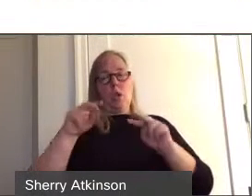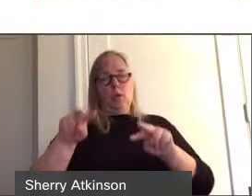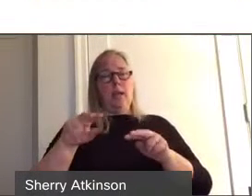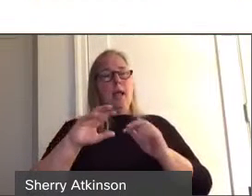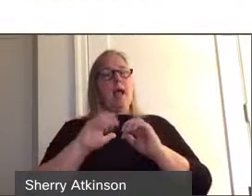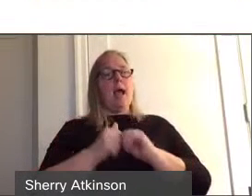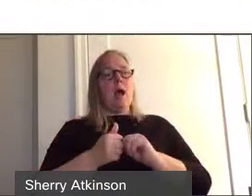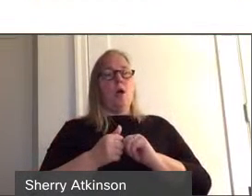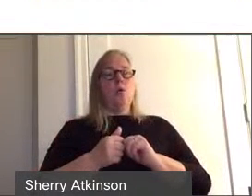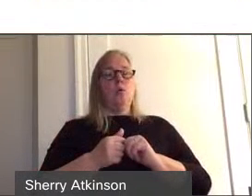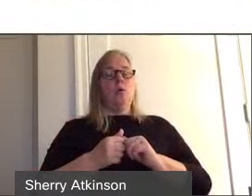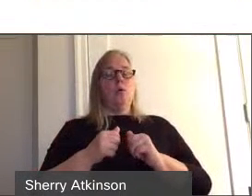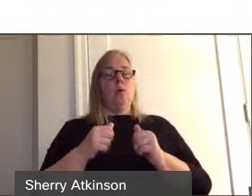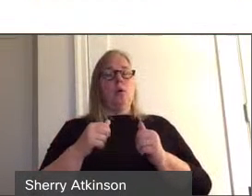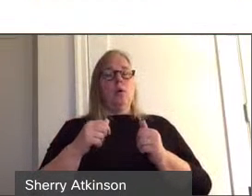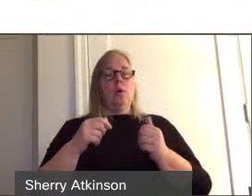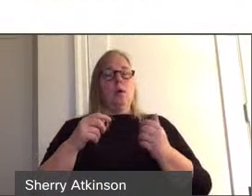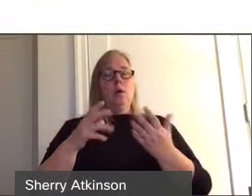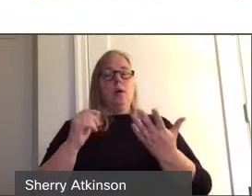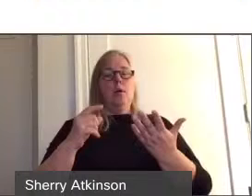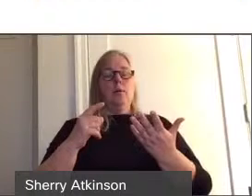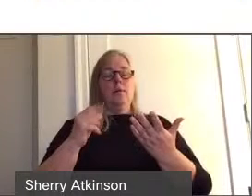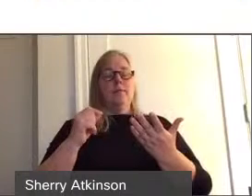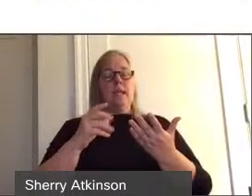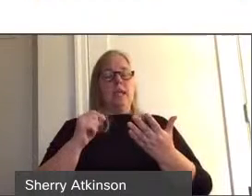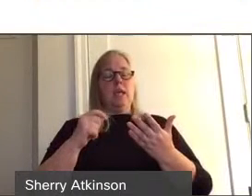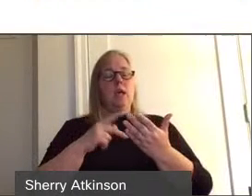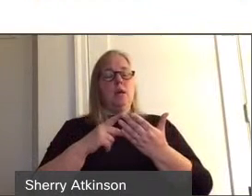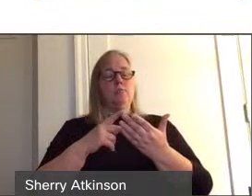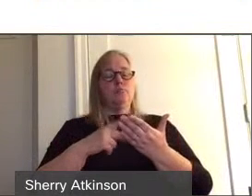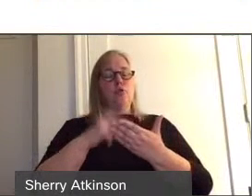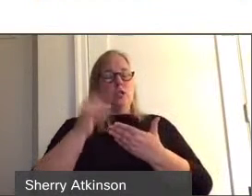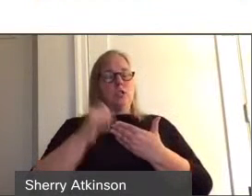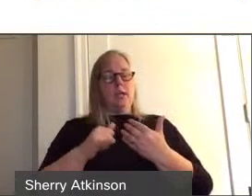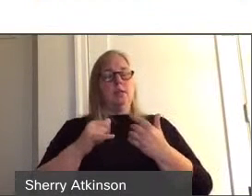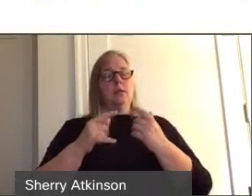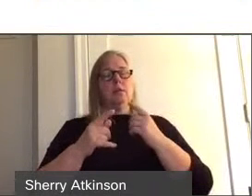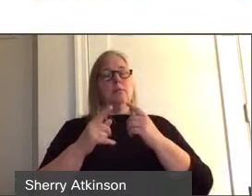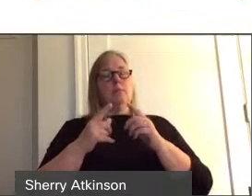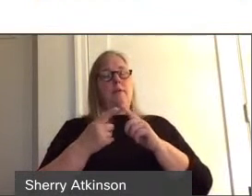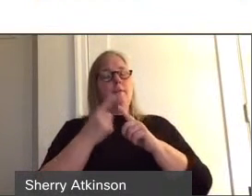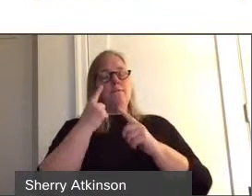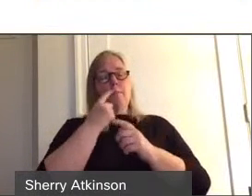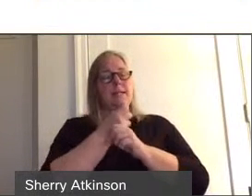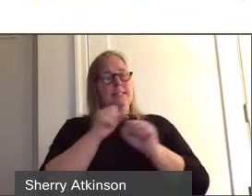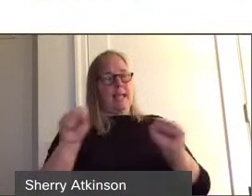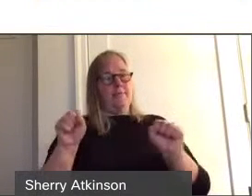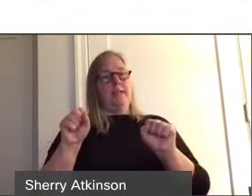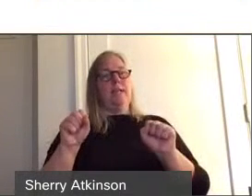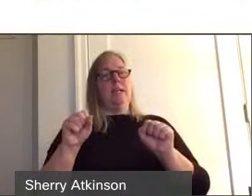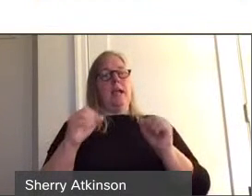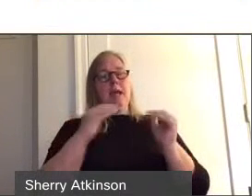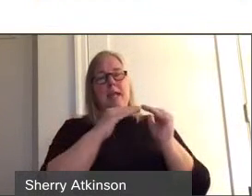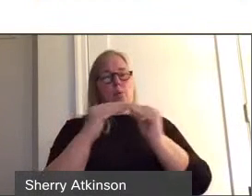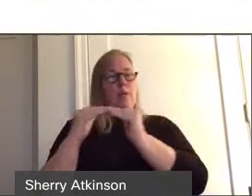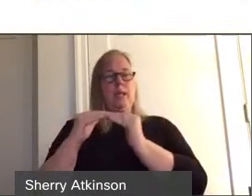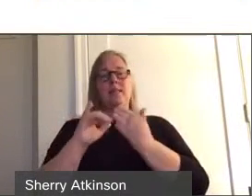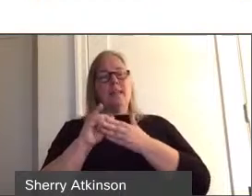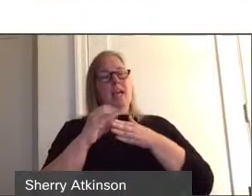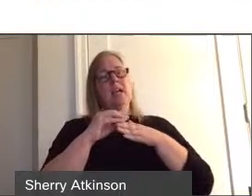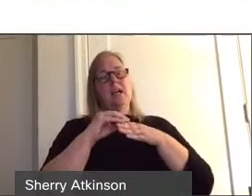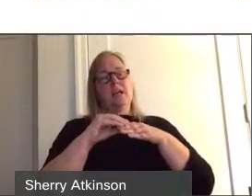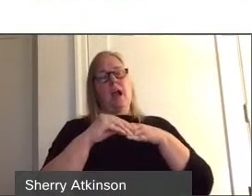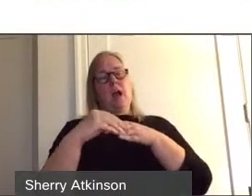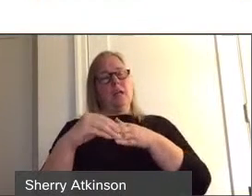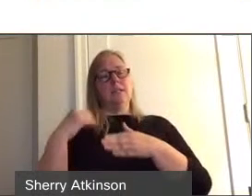from a connectivity basis, from safety, equity, and that should help guide our decisions moving forward, in addition to